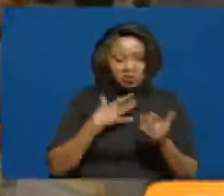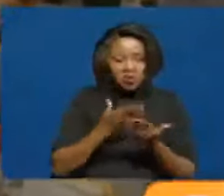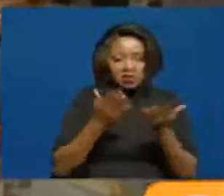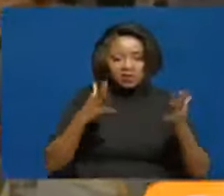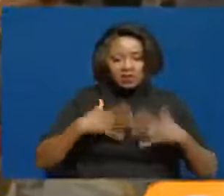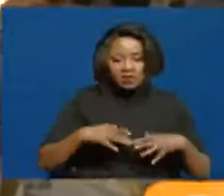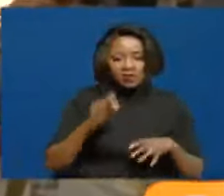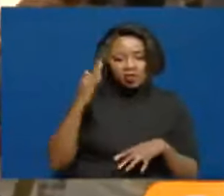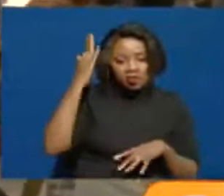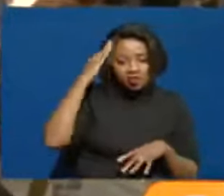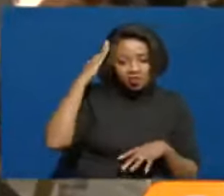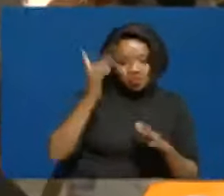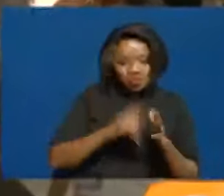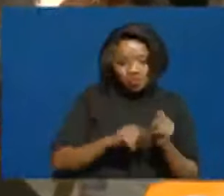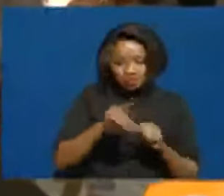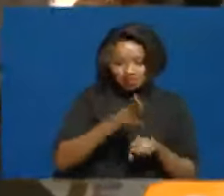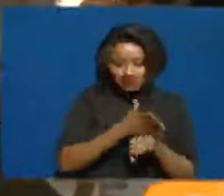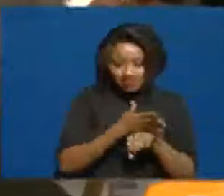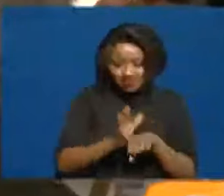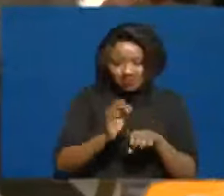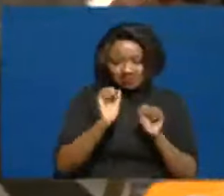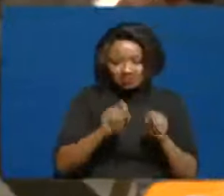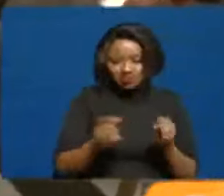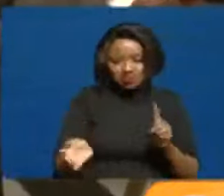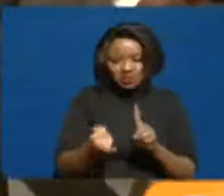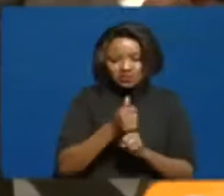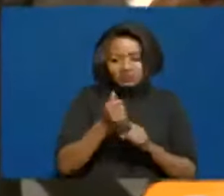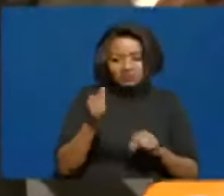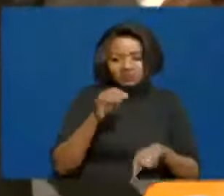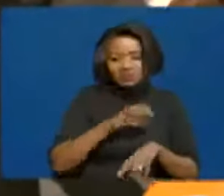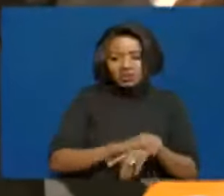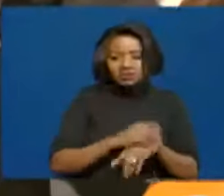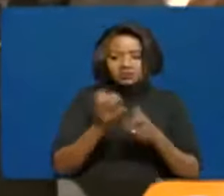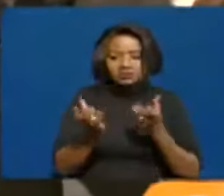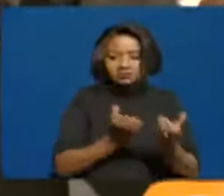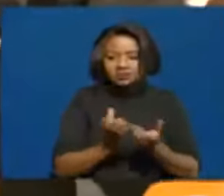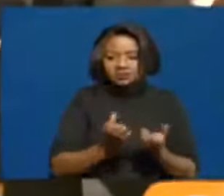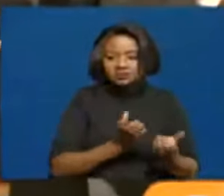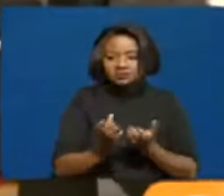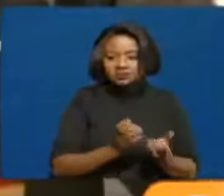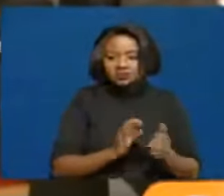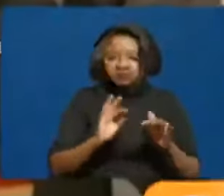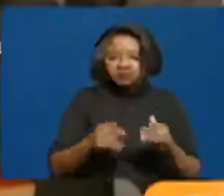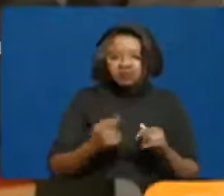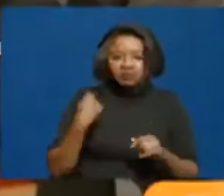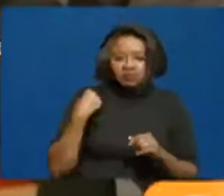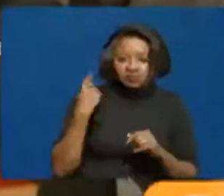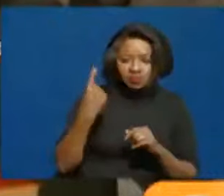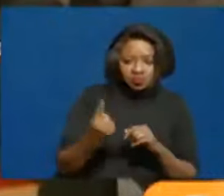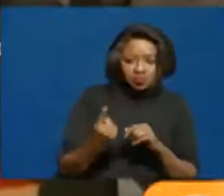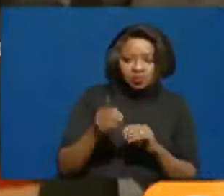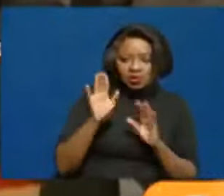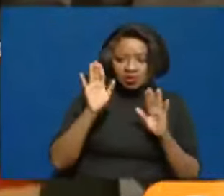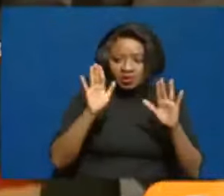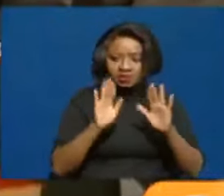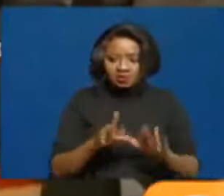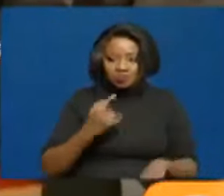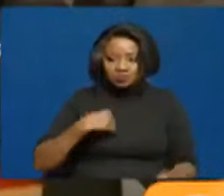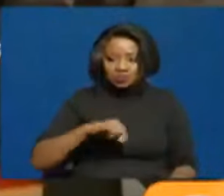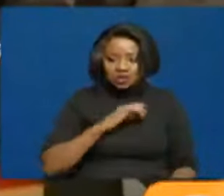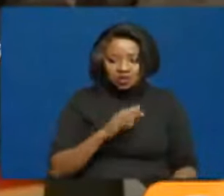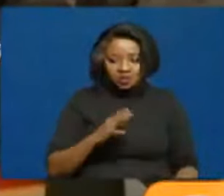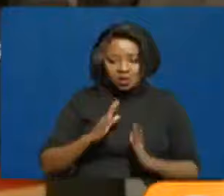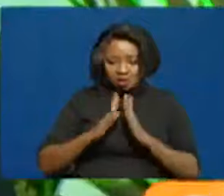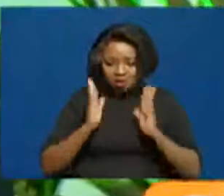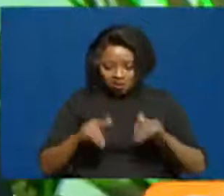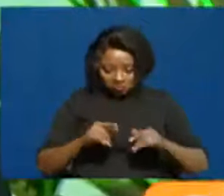waste can be a business in the following ways. One, we need to have waste in our household